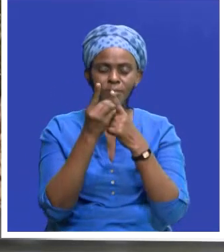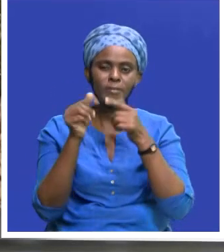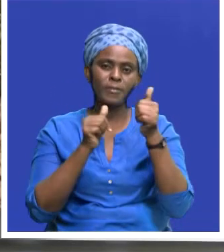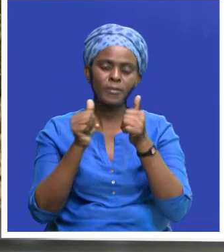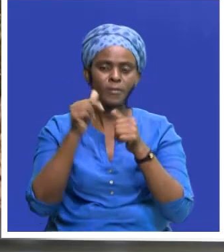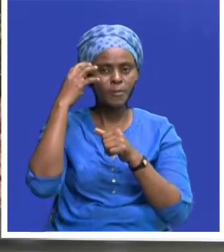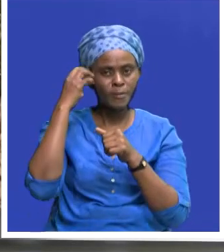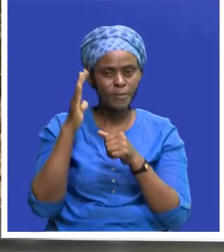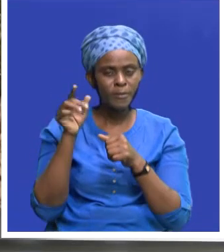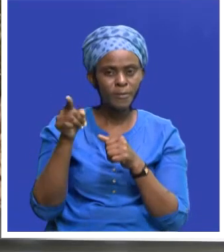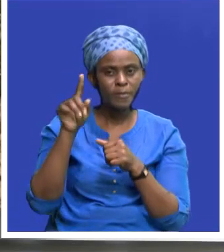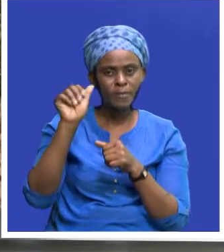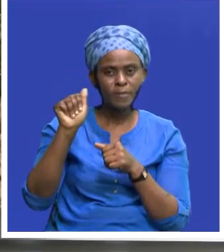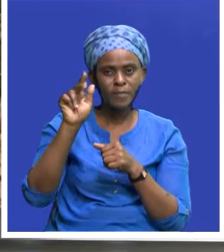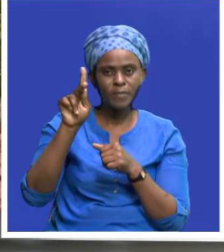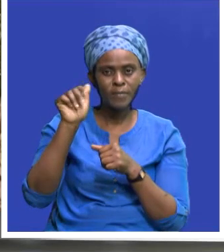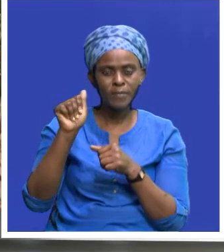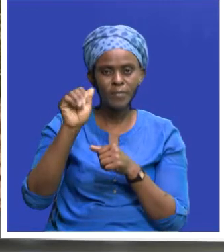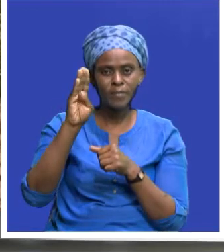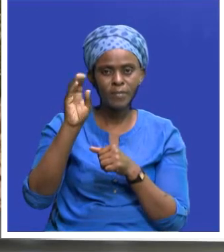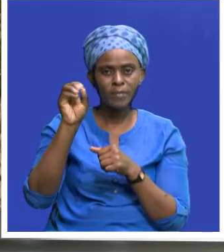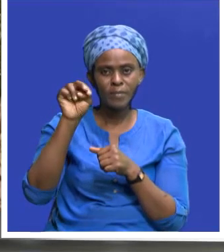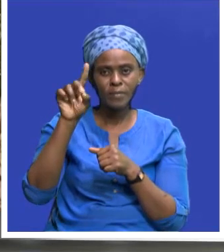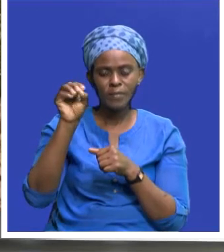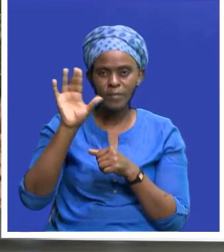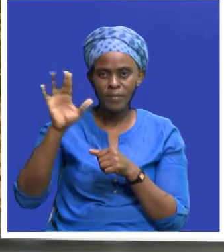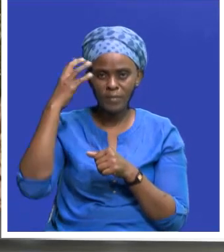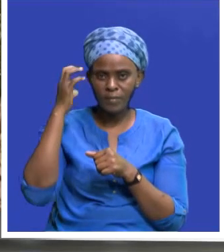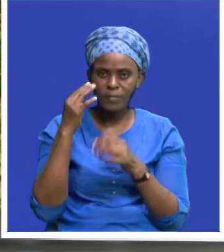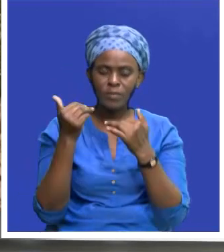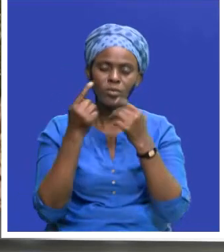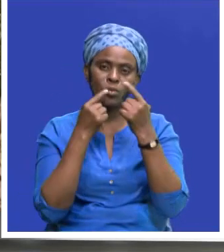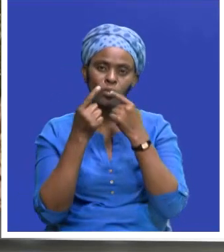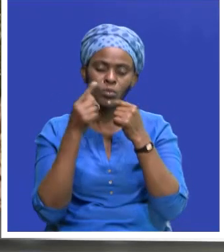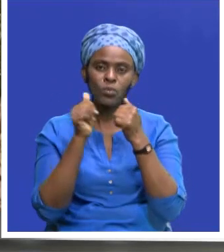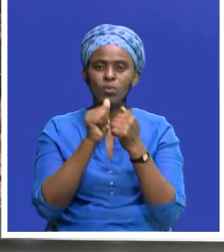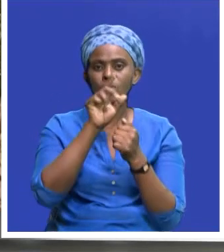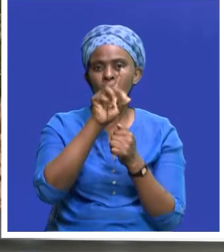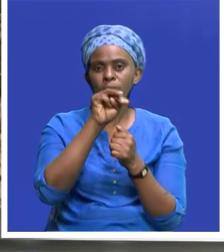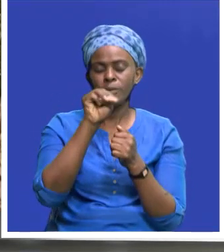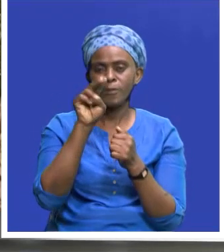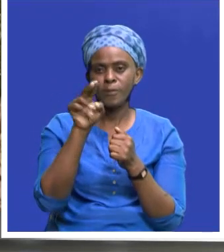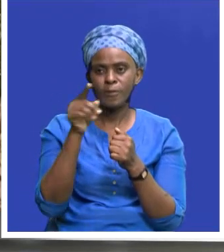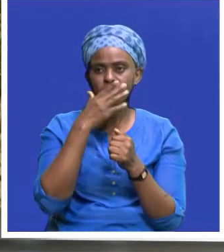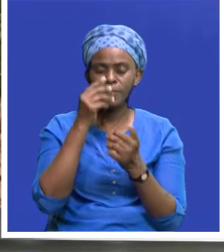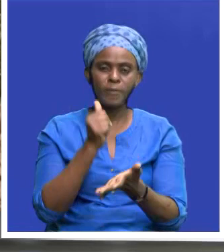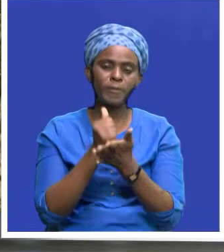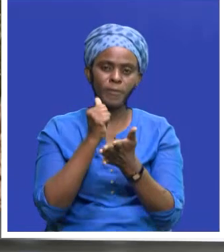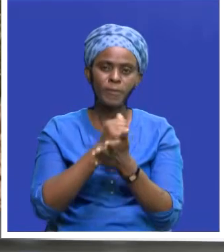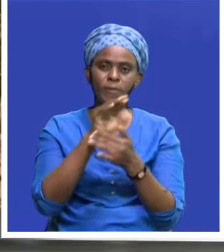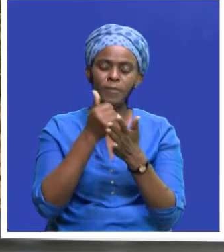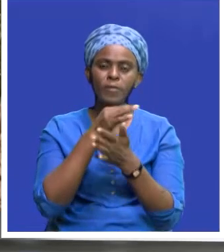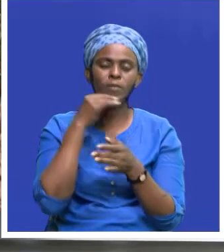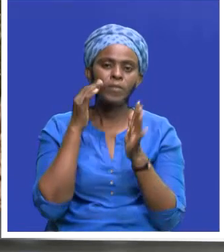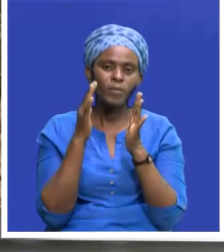officer Mbehea Akabondo says his office has engaged the Disaster Management and Mitigation Unit DMMU to assist the